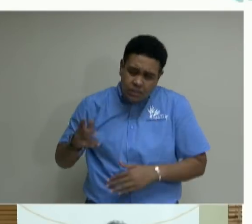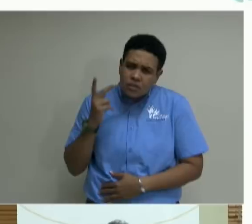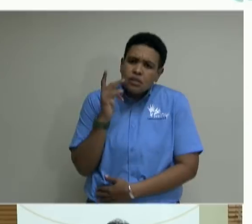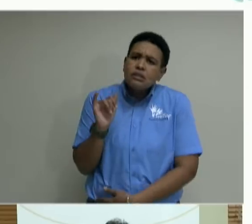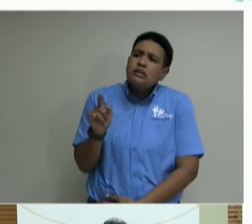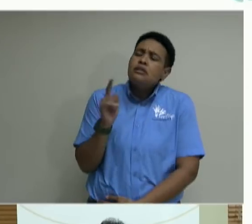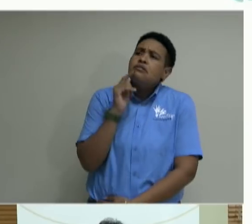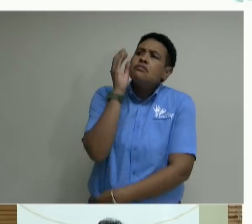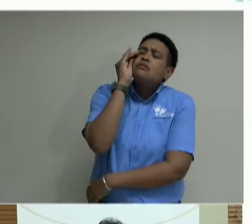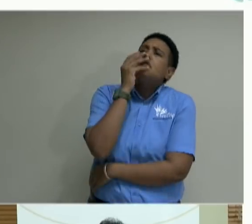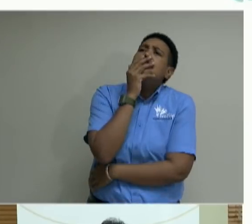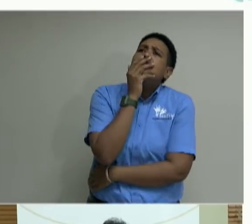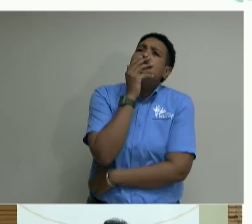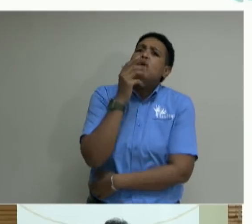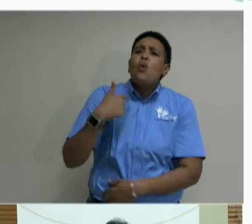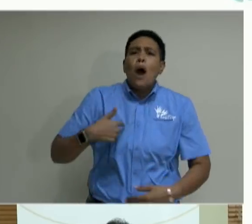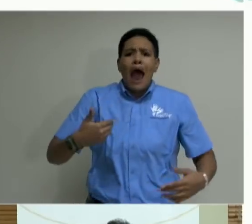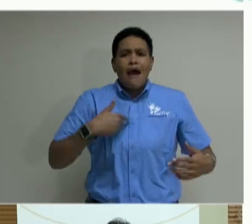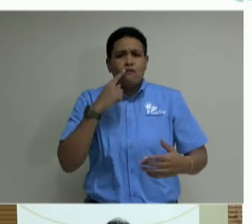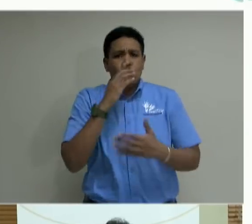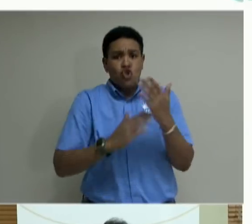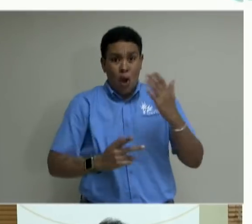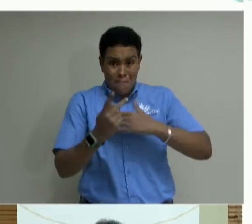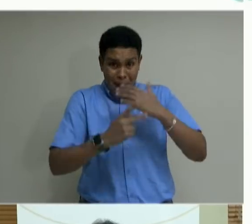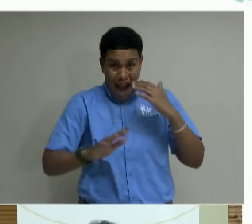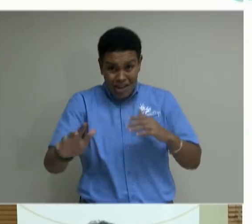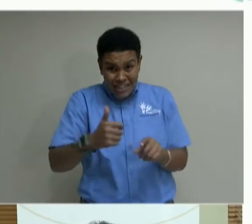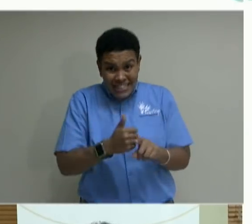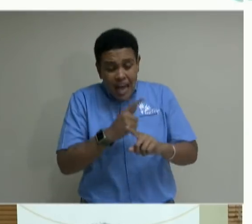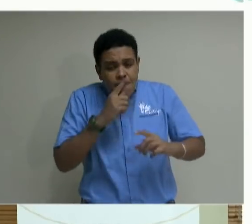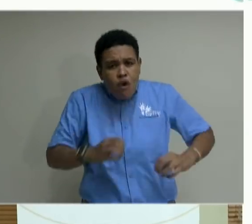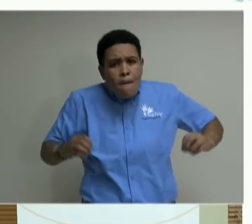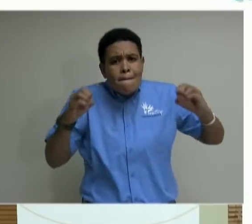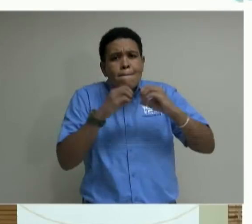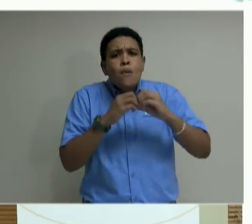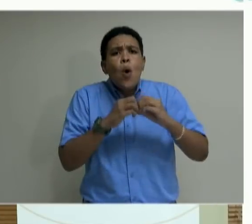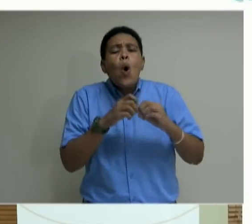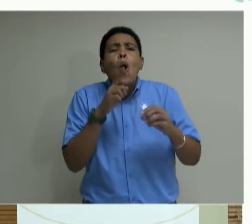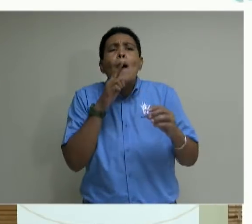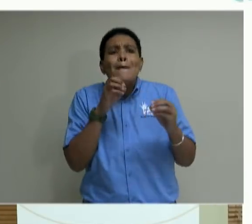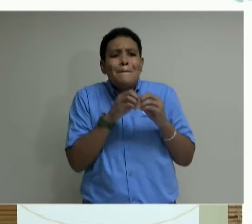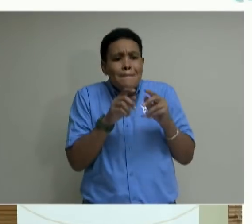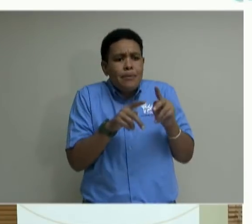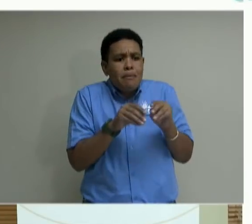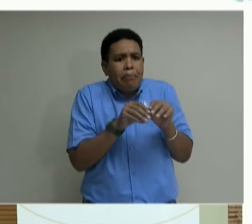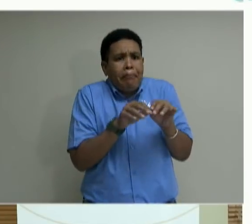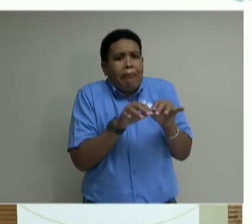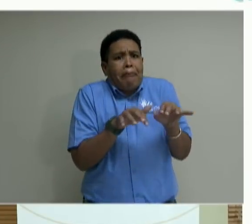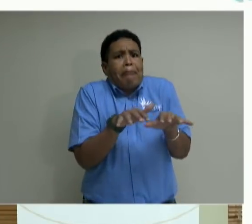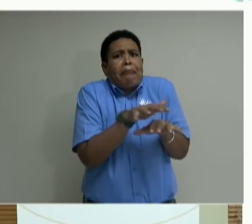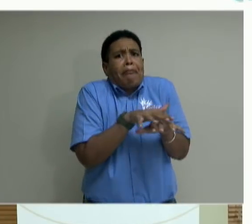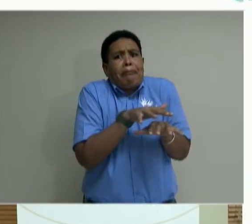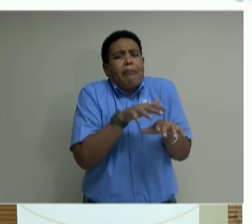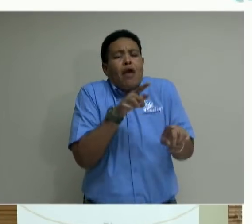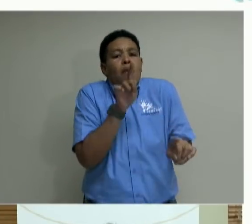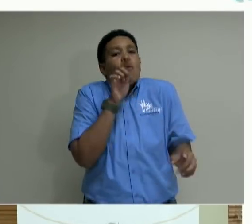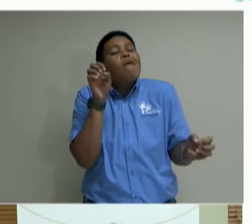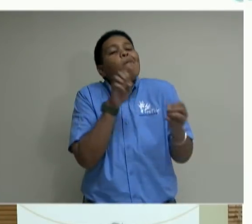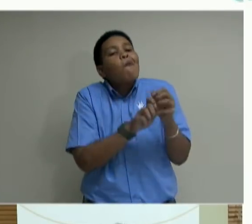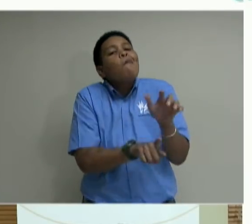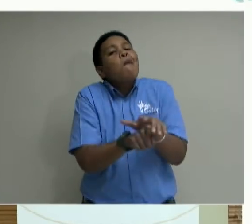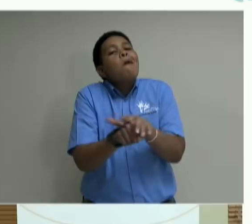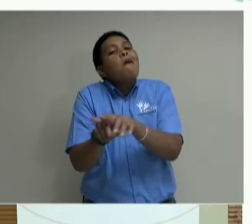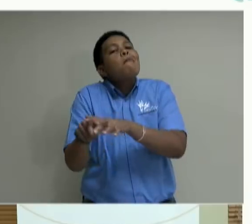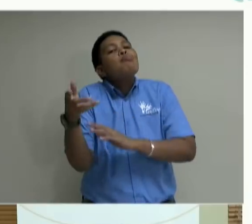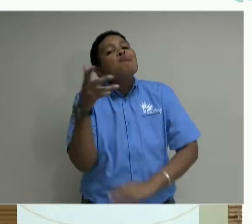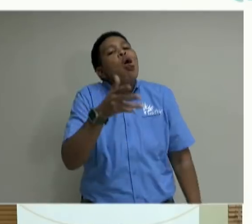have to consider that we have some parishes that are more dense and therefore will, by virtue of that, have more cases. But